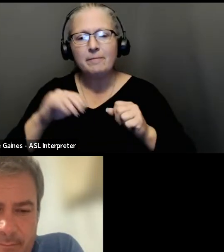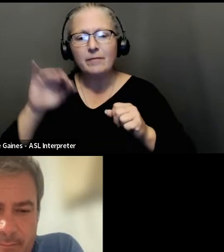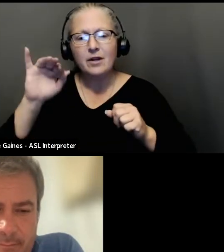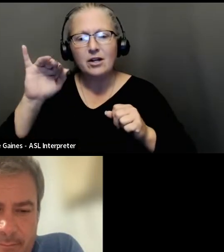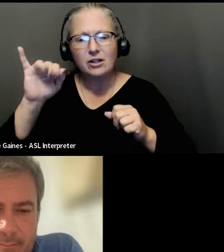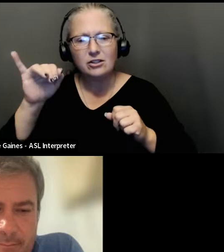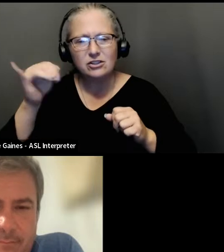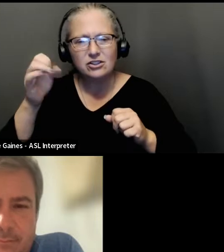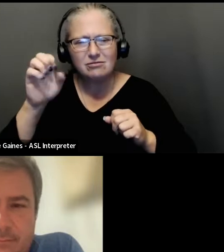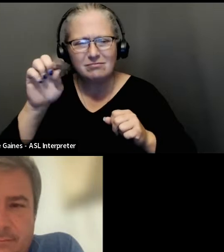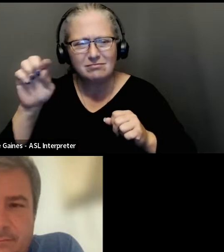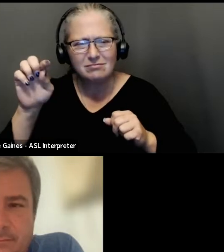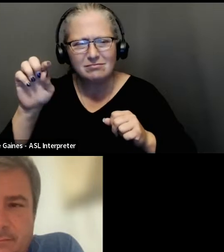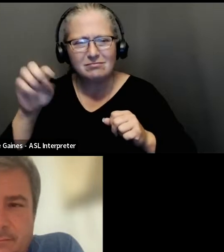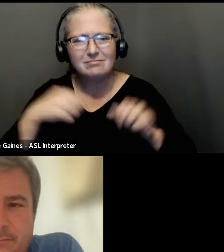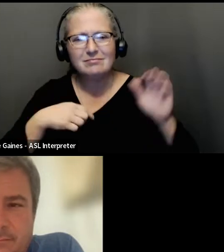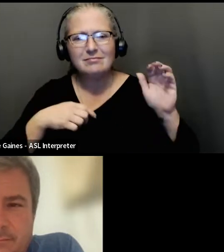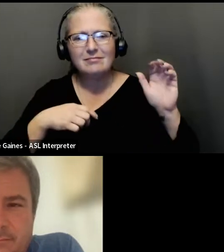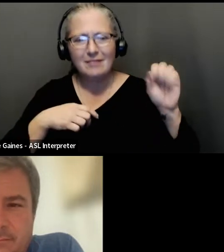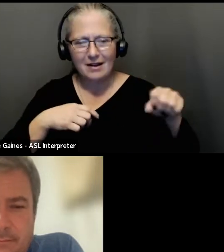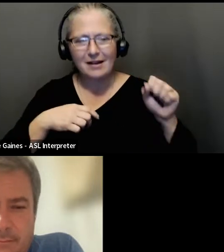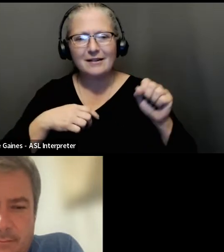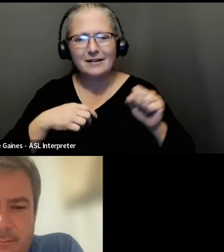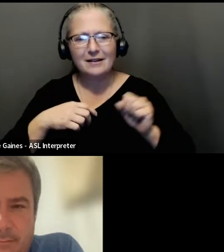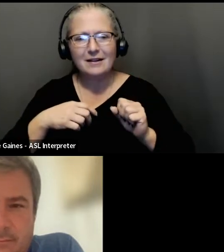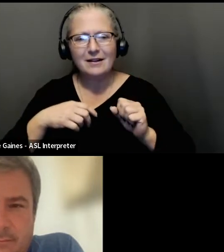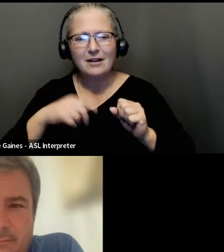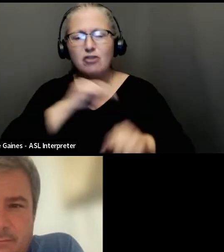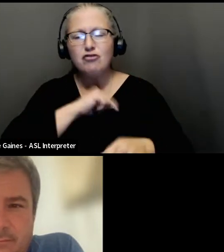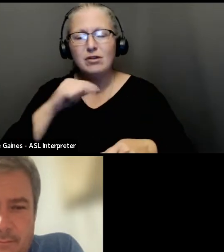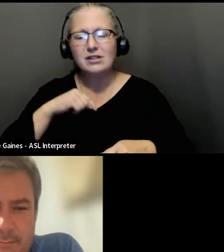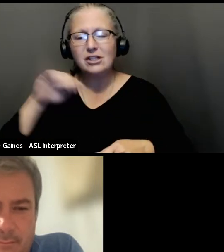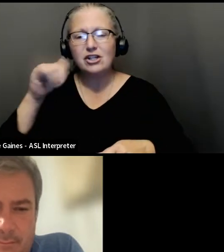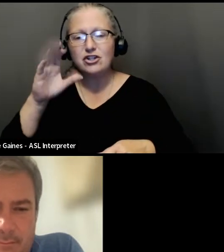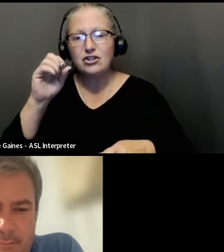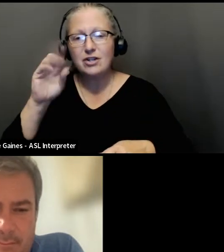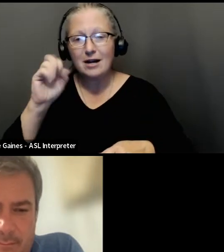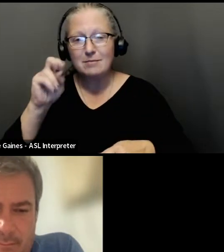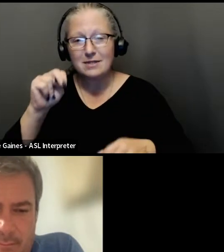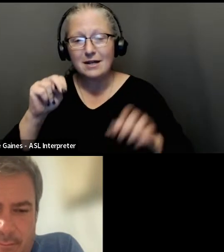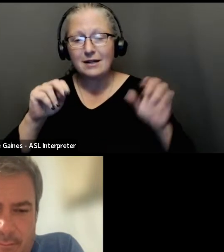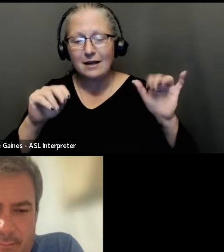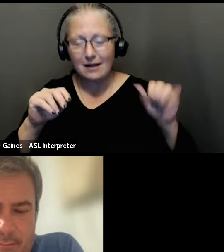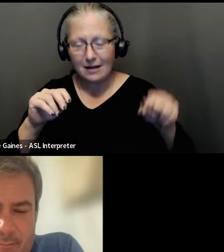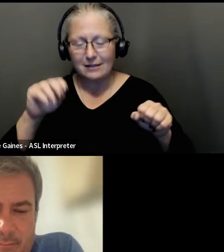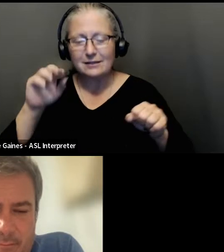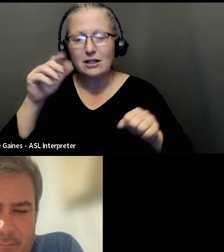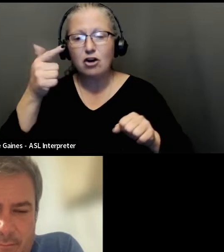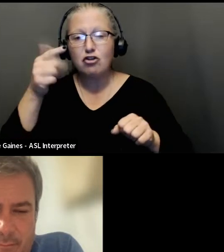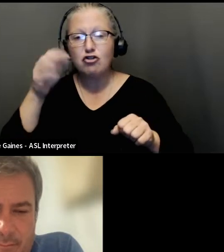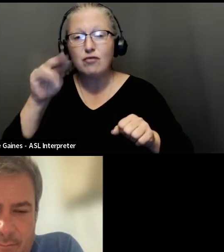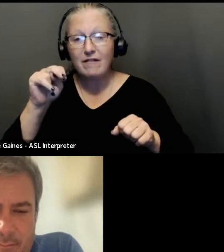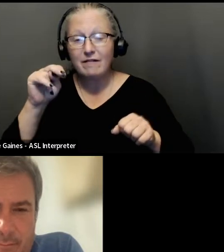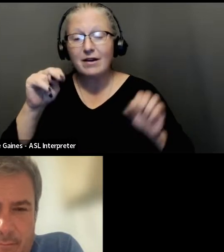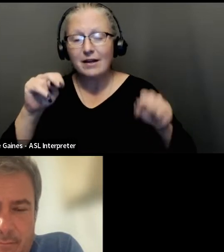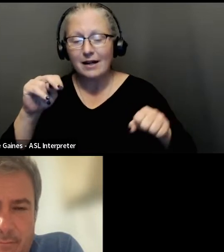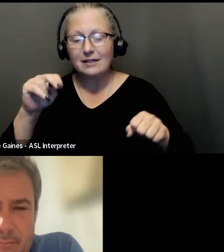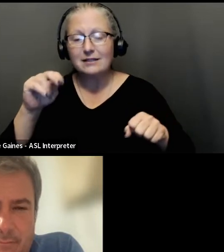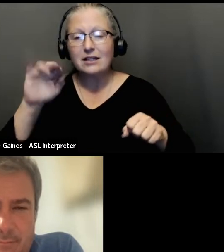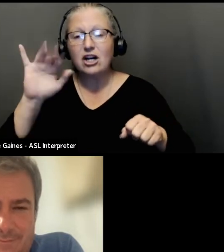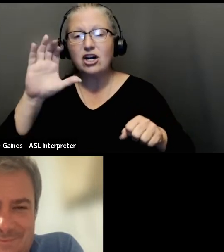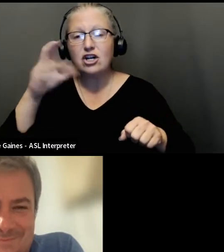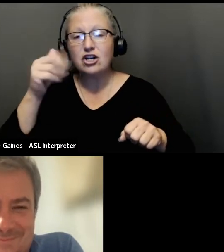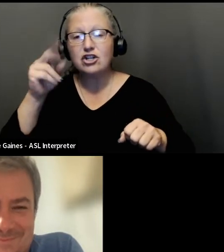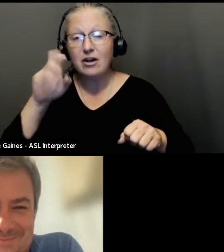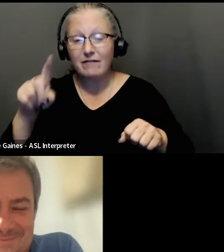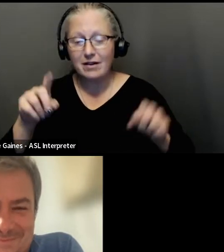Jasleen. Aye. Trustee Jacobson. Aye. Trustee Griffin. Trustee Chavez. I had